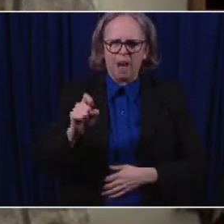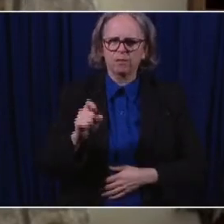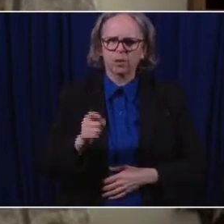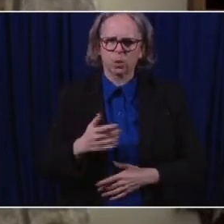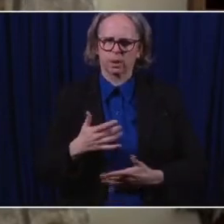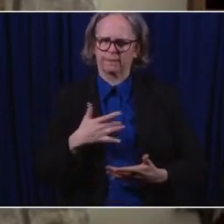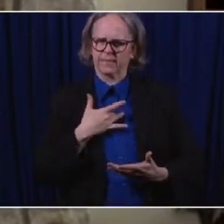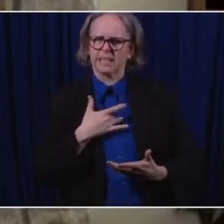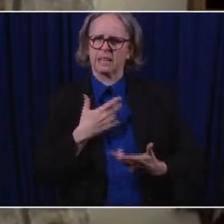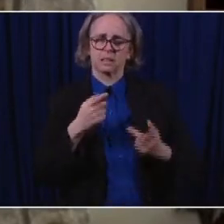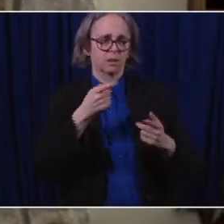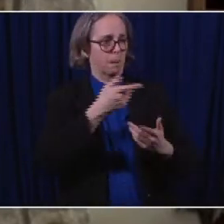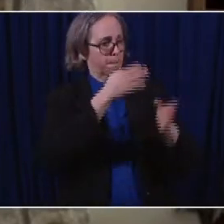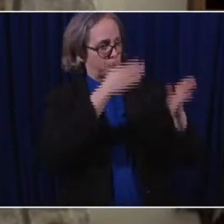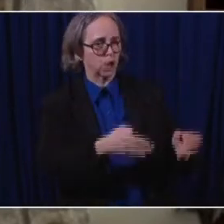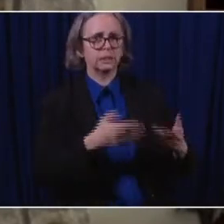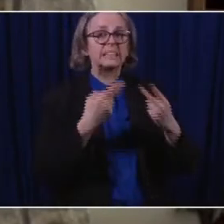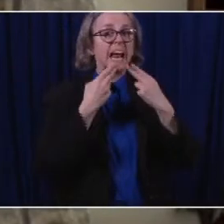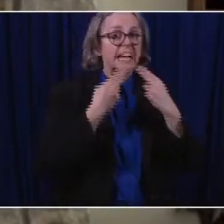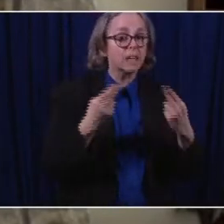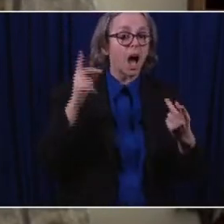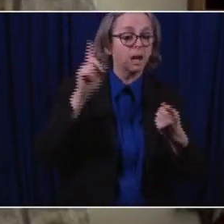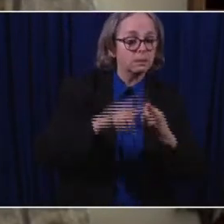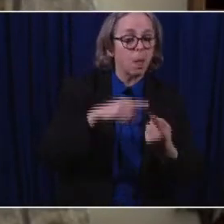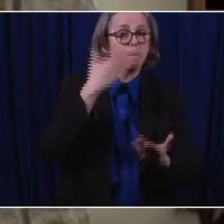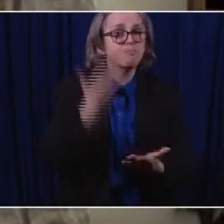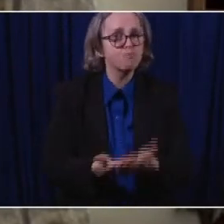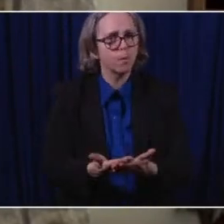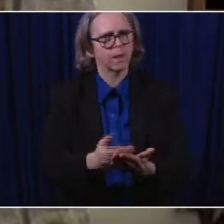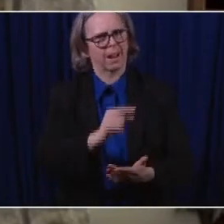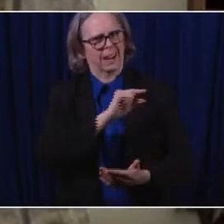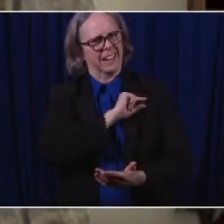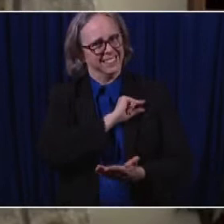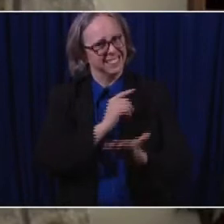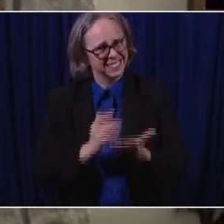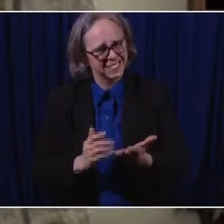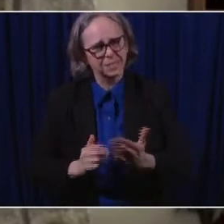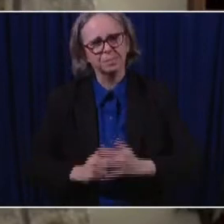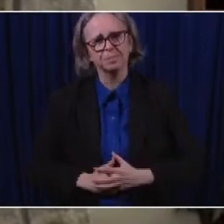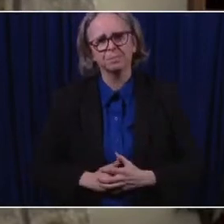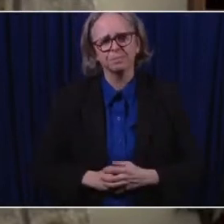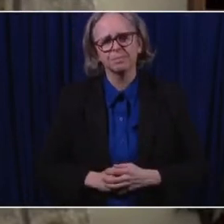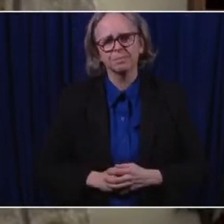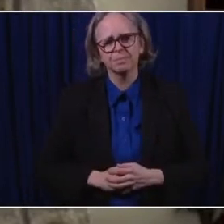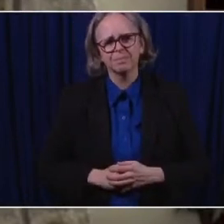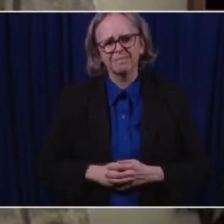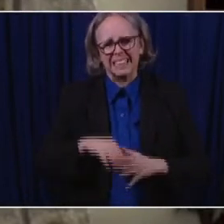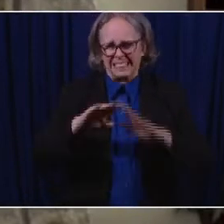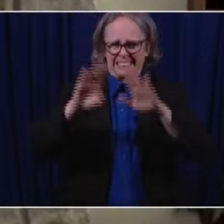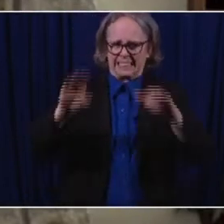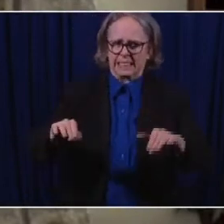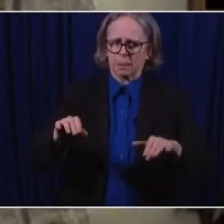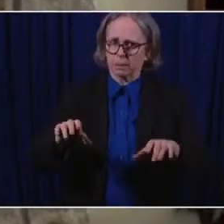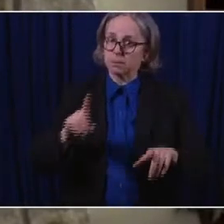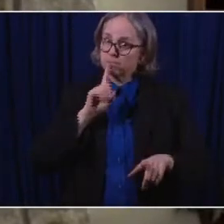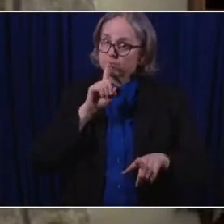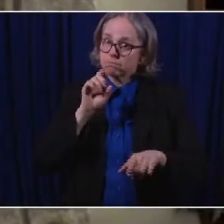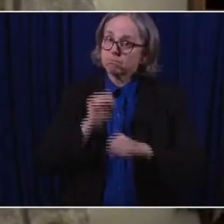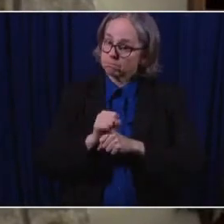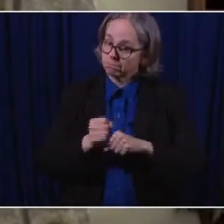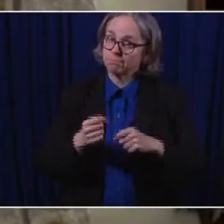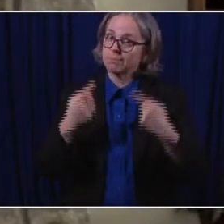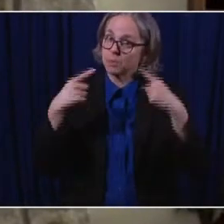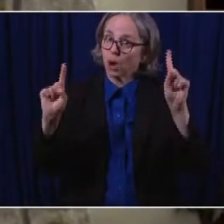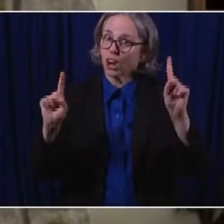trial. And that's what we all have to do. But, the system is working and we move forward. To